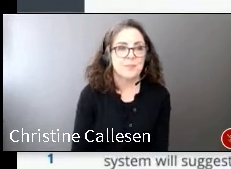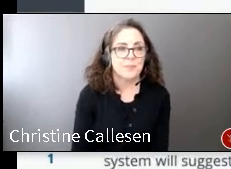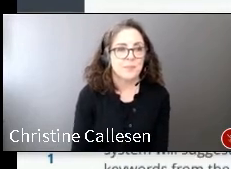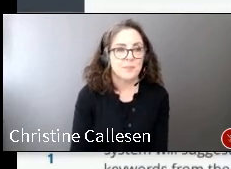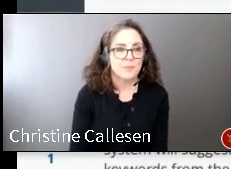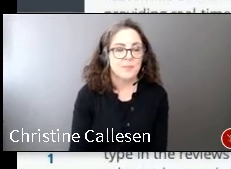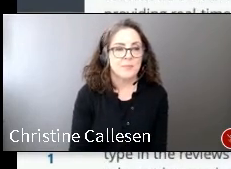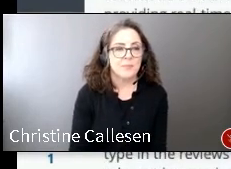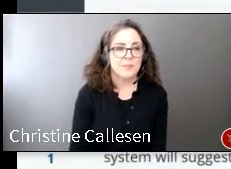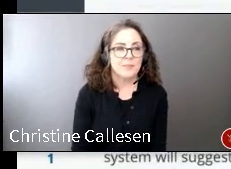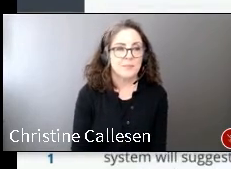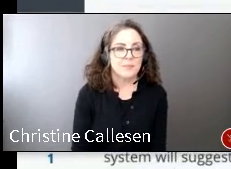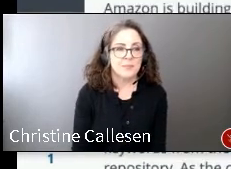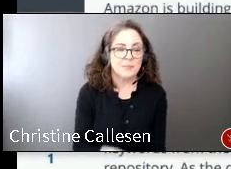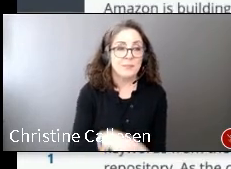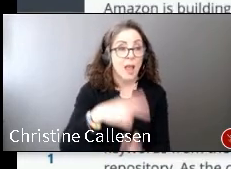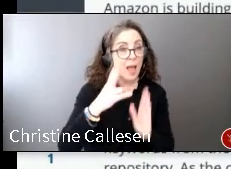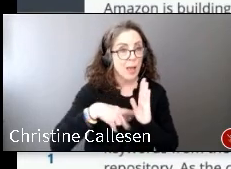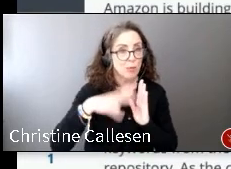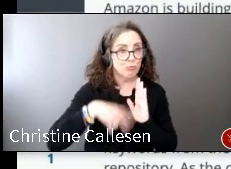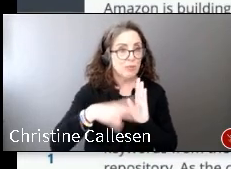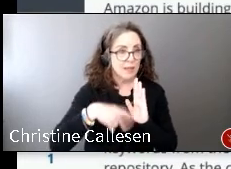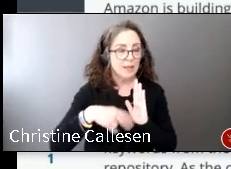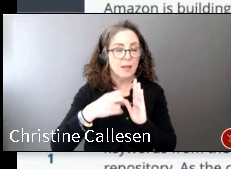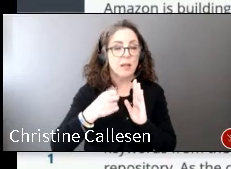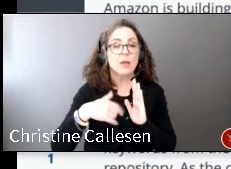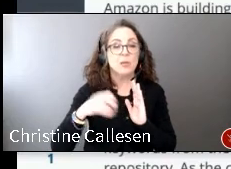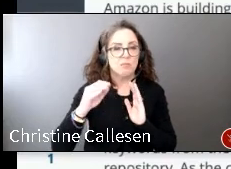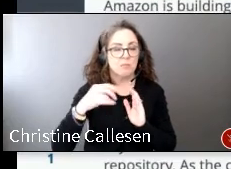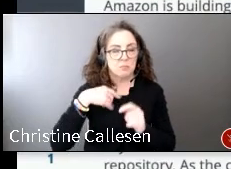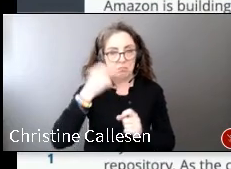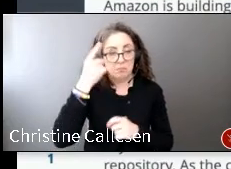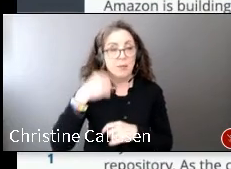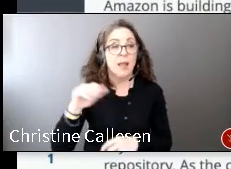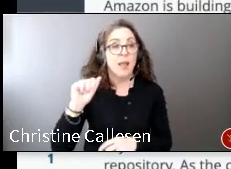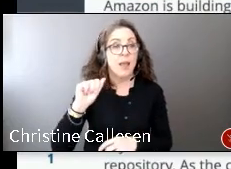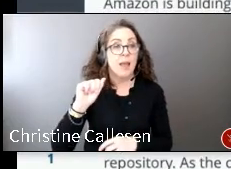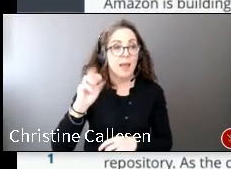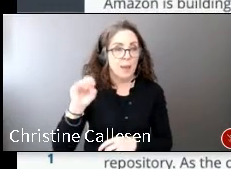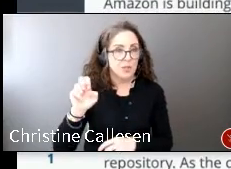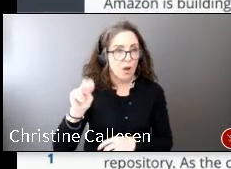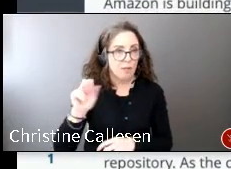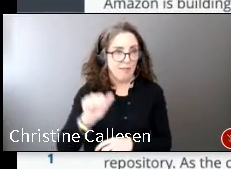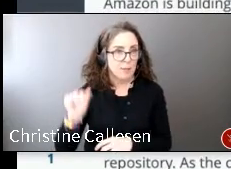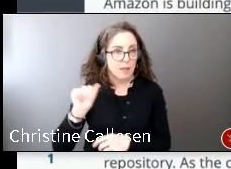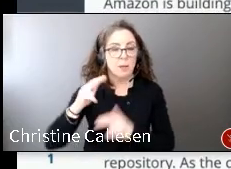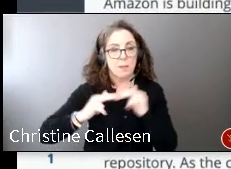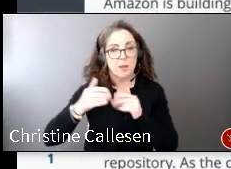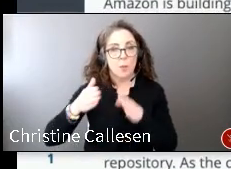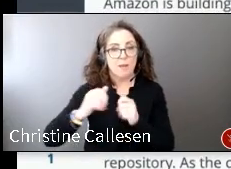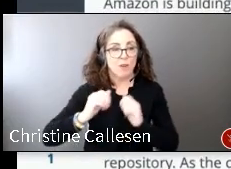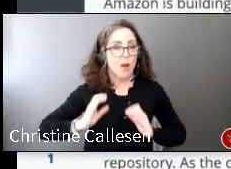I'll read it through all of these. So Amazon is building a way to help customers search